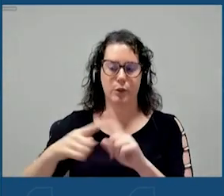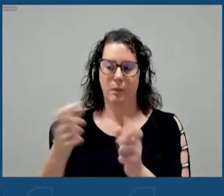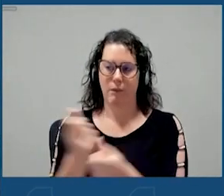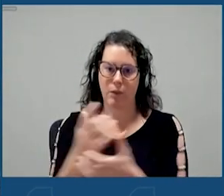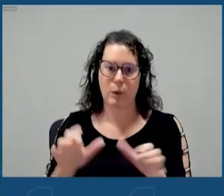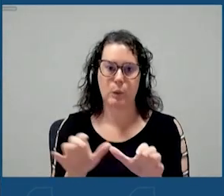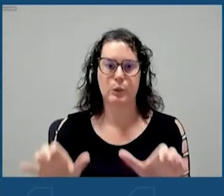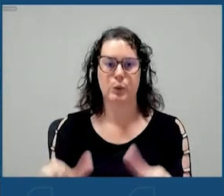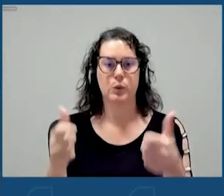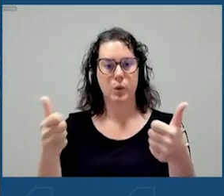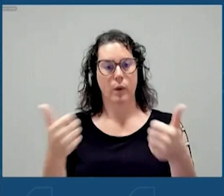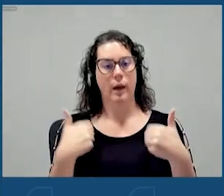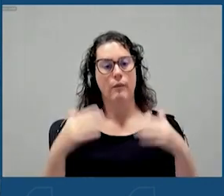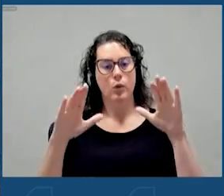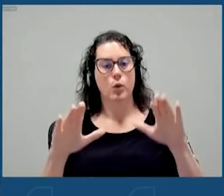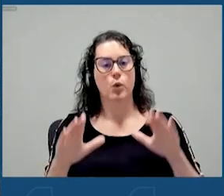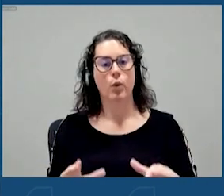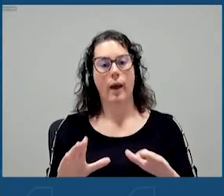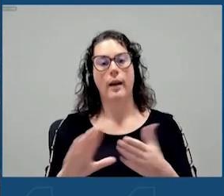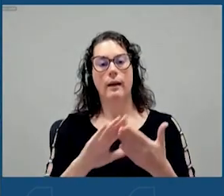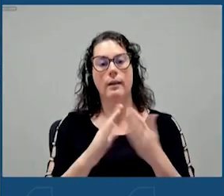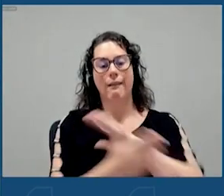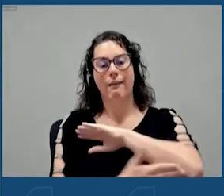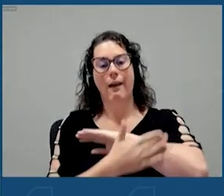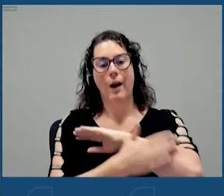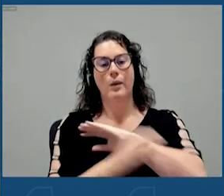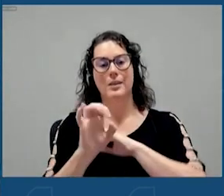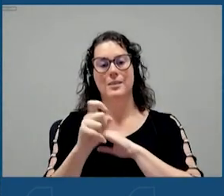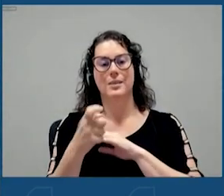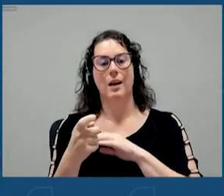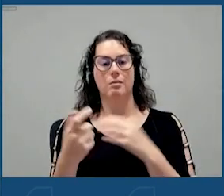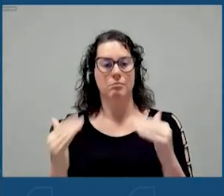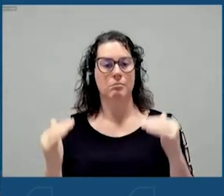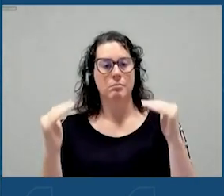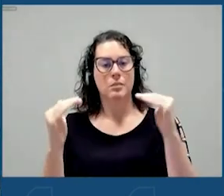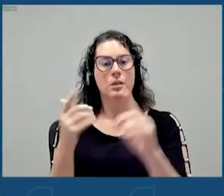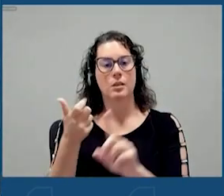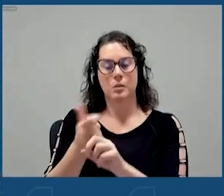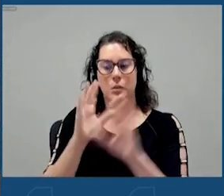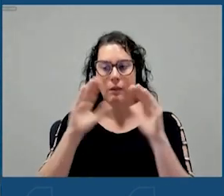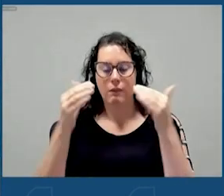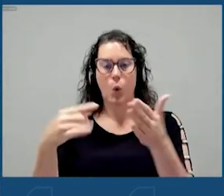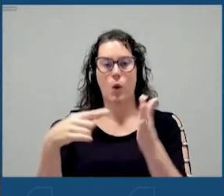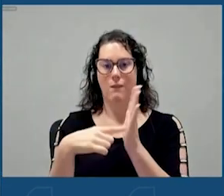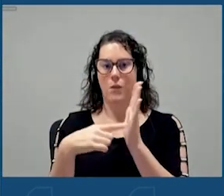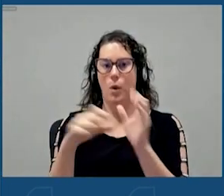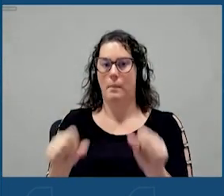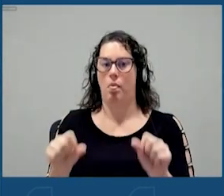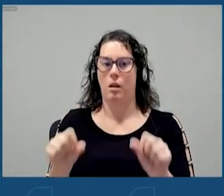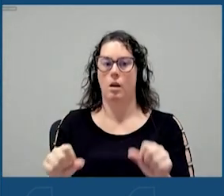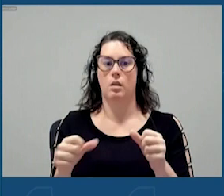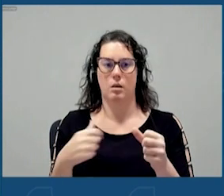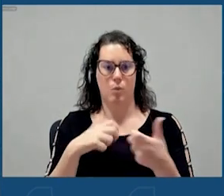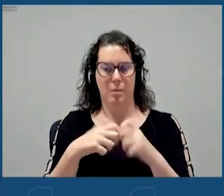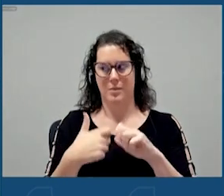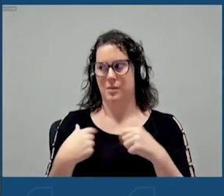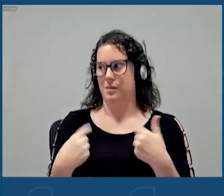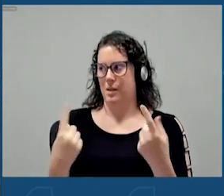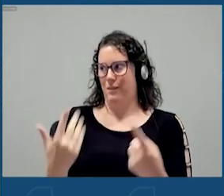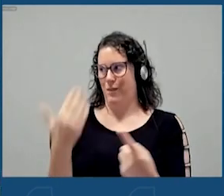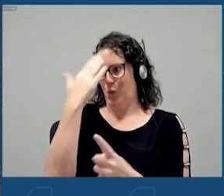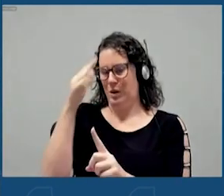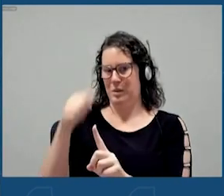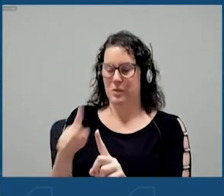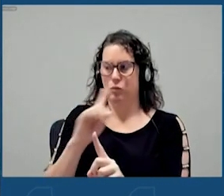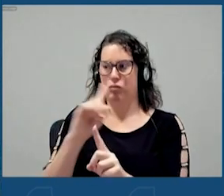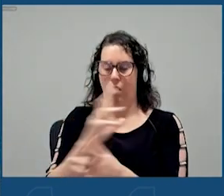an amazing county executive as well who has been focused on affordability issues since I've known him. He's been very